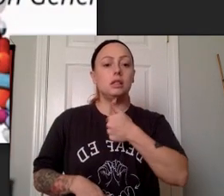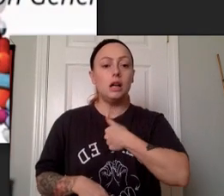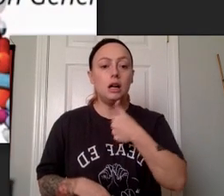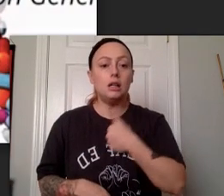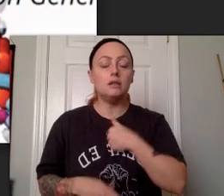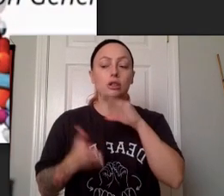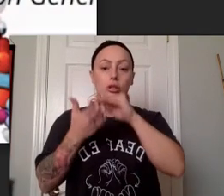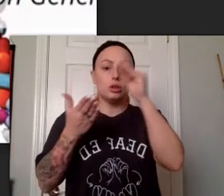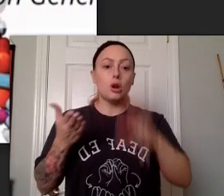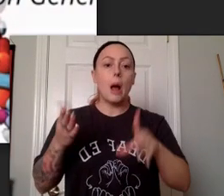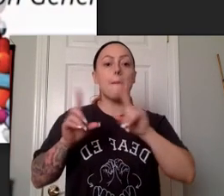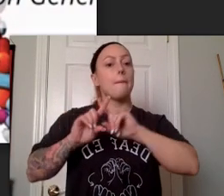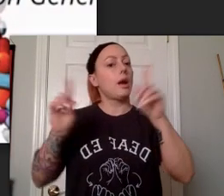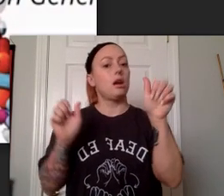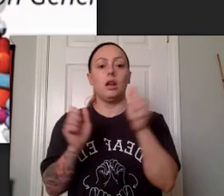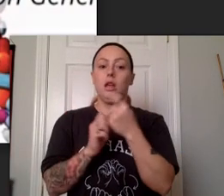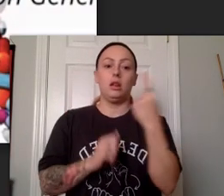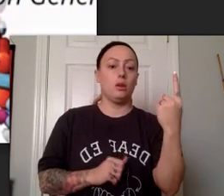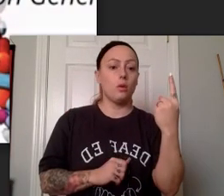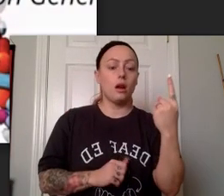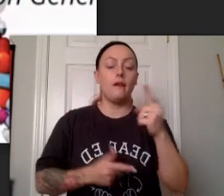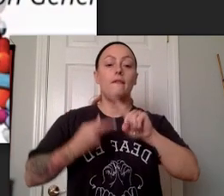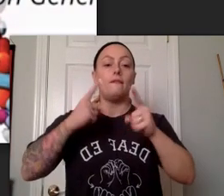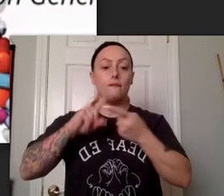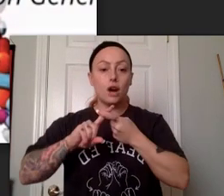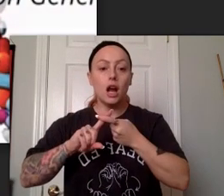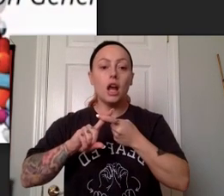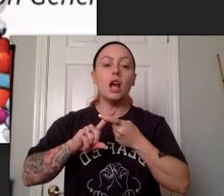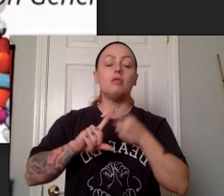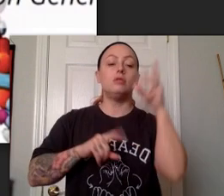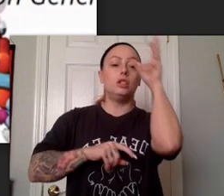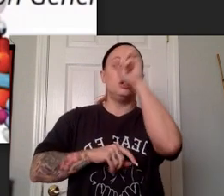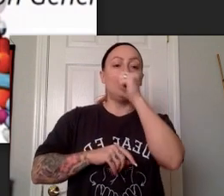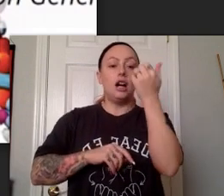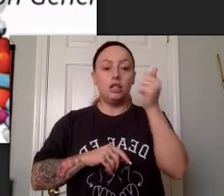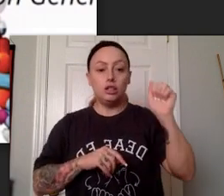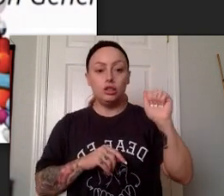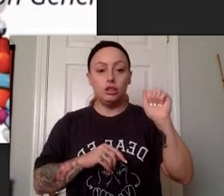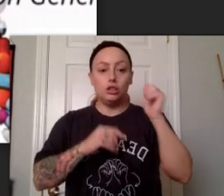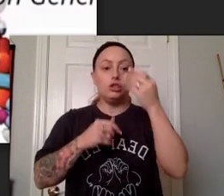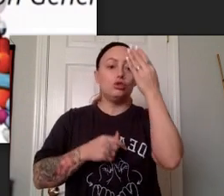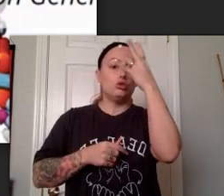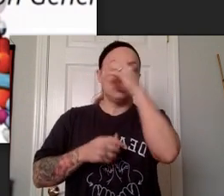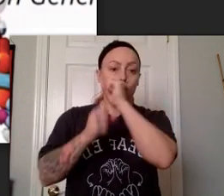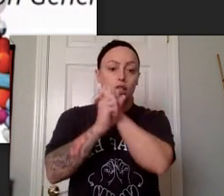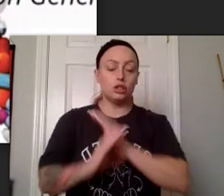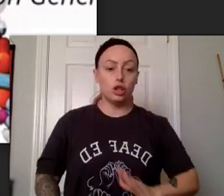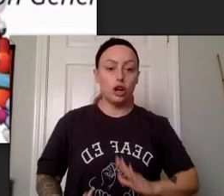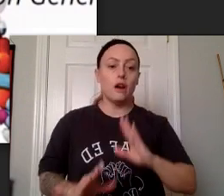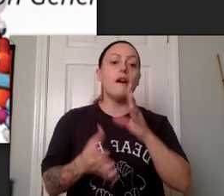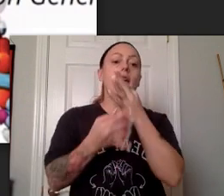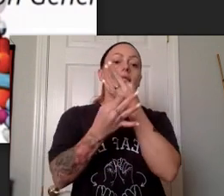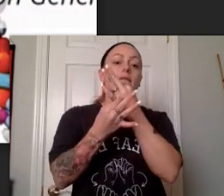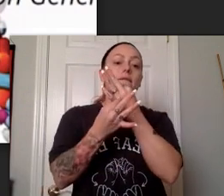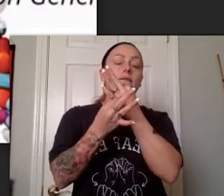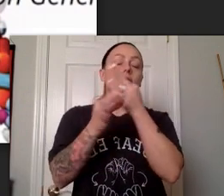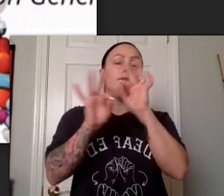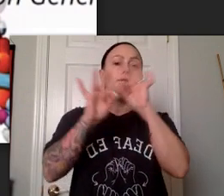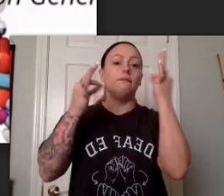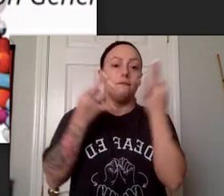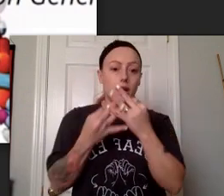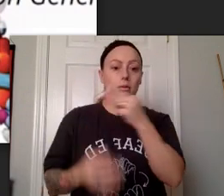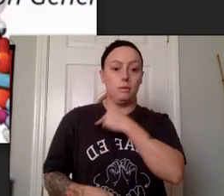be anyone, a friend, a stranger, a visitor, a family member. People can overdose in grocery stores,